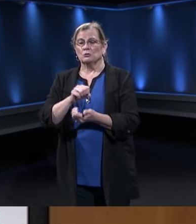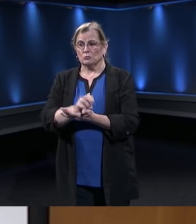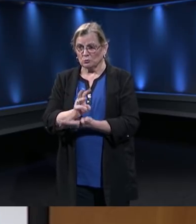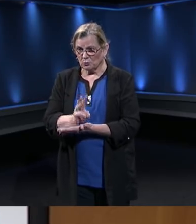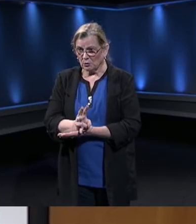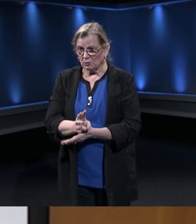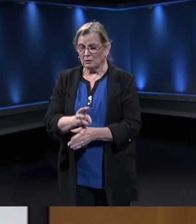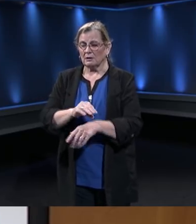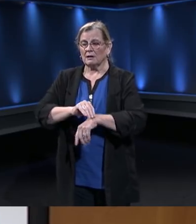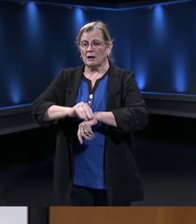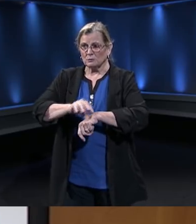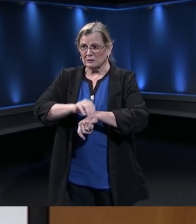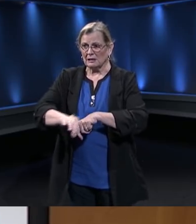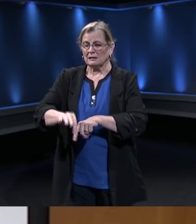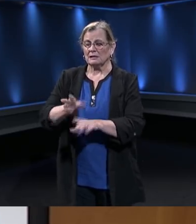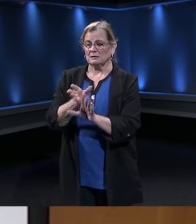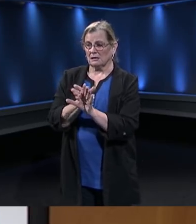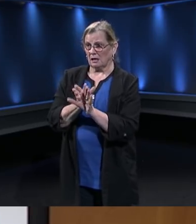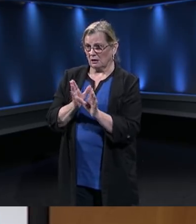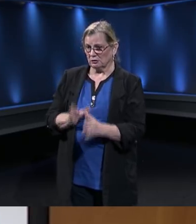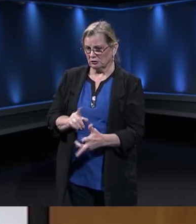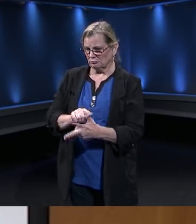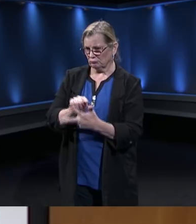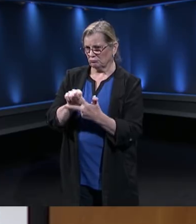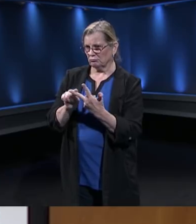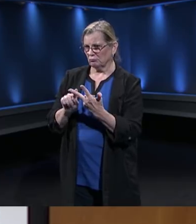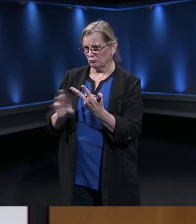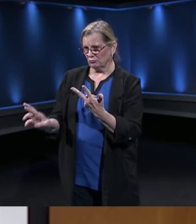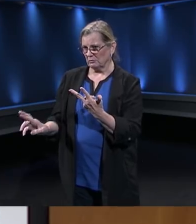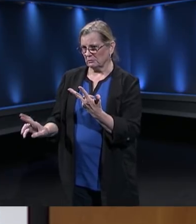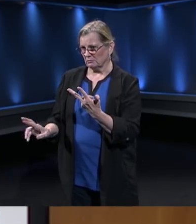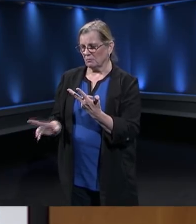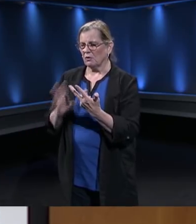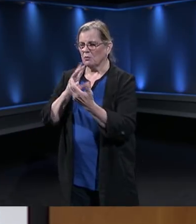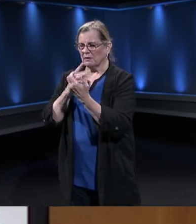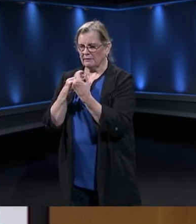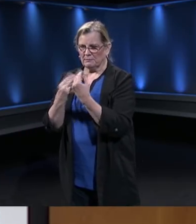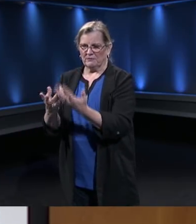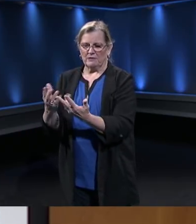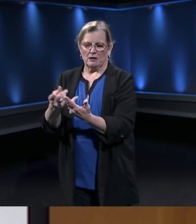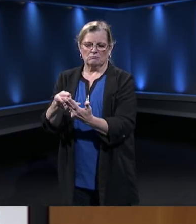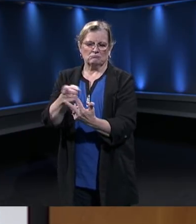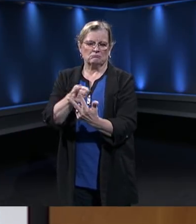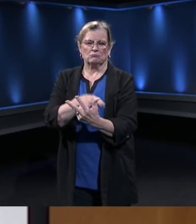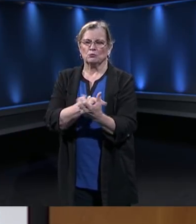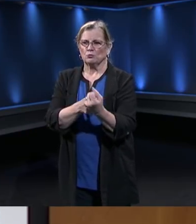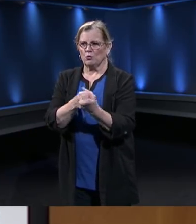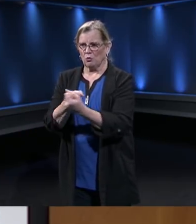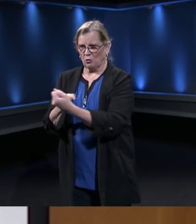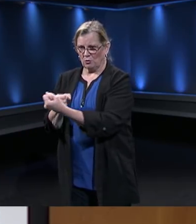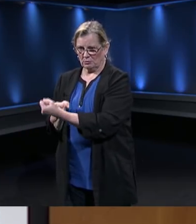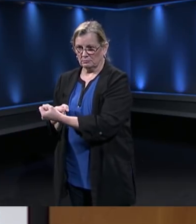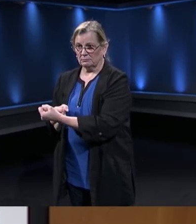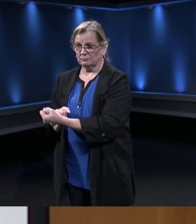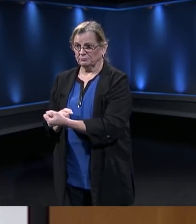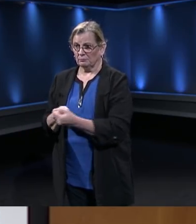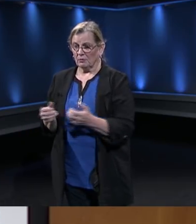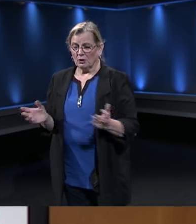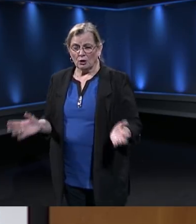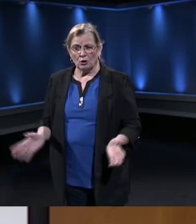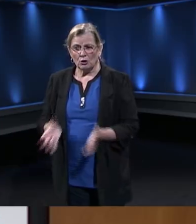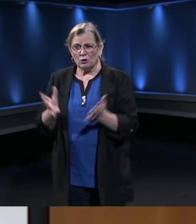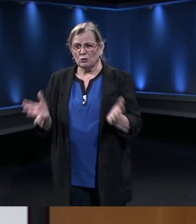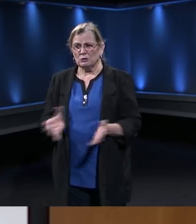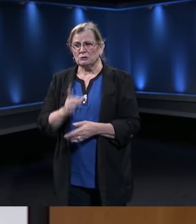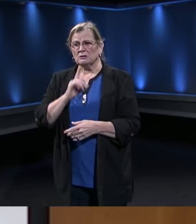I know that they will be providing a lot of these supports to students and families throughout. I would encourage you, if this is something you're really